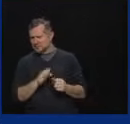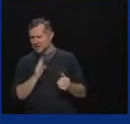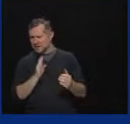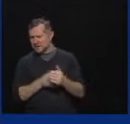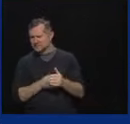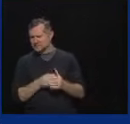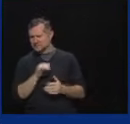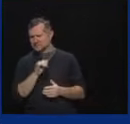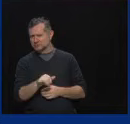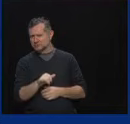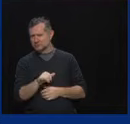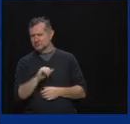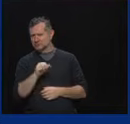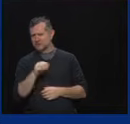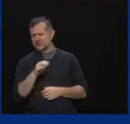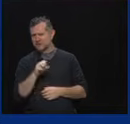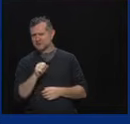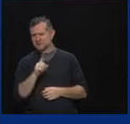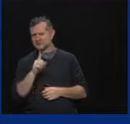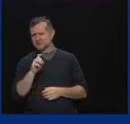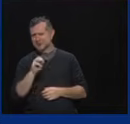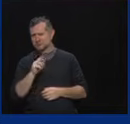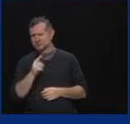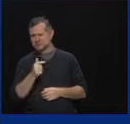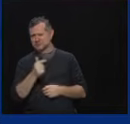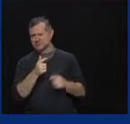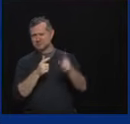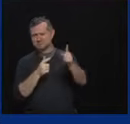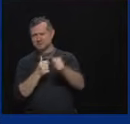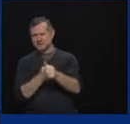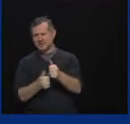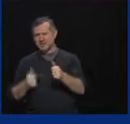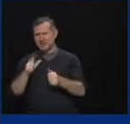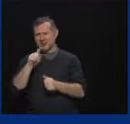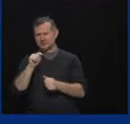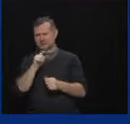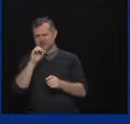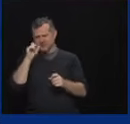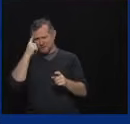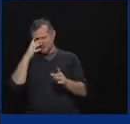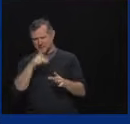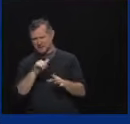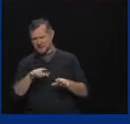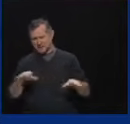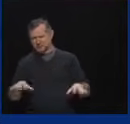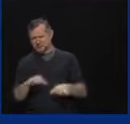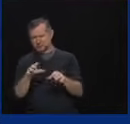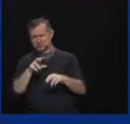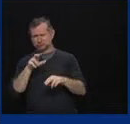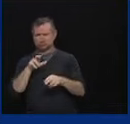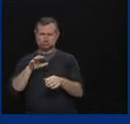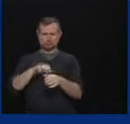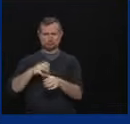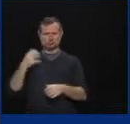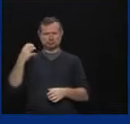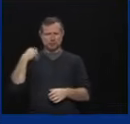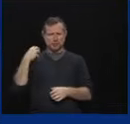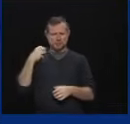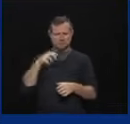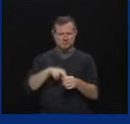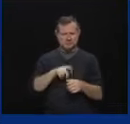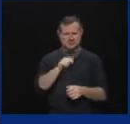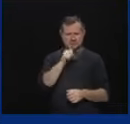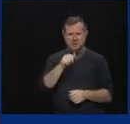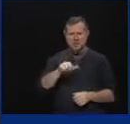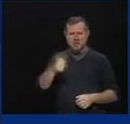James Deering after you elevated him to be acting chair. So what's your position on that, and also how come there wasn't another commissioner appointed to